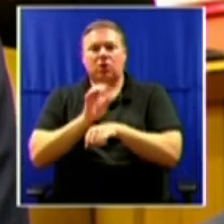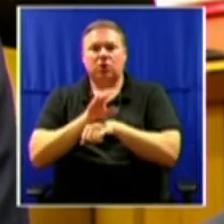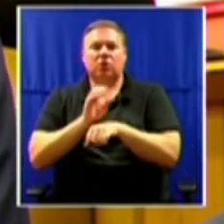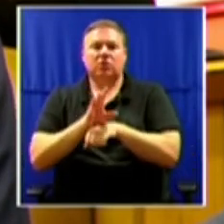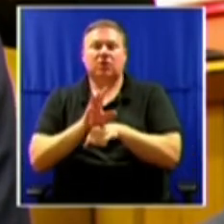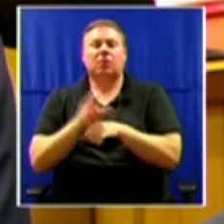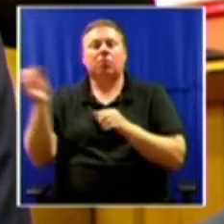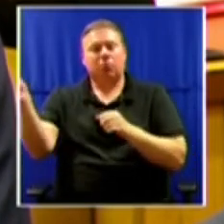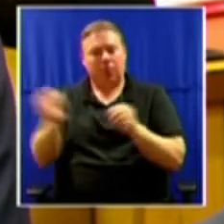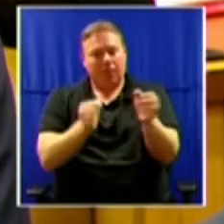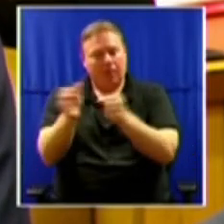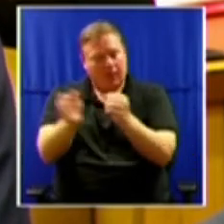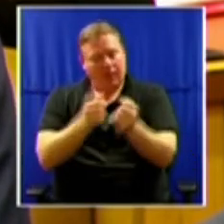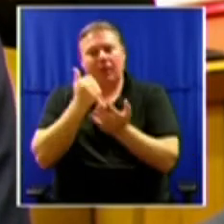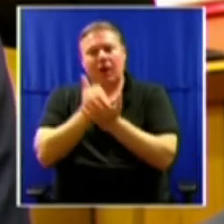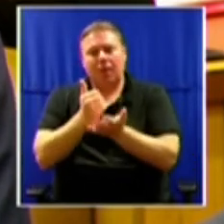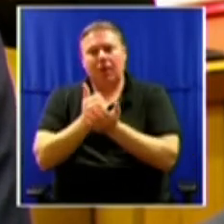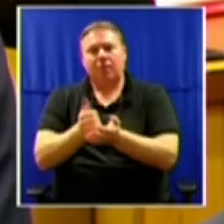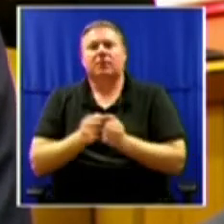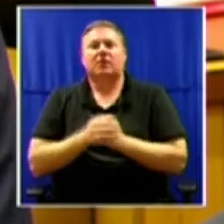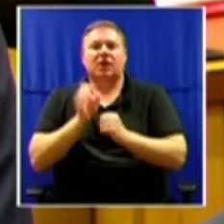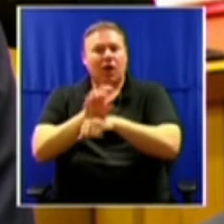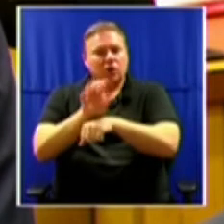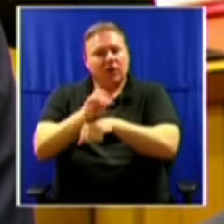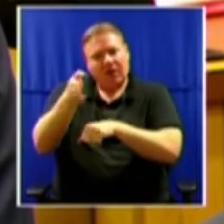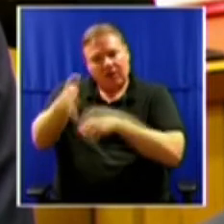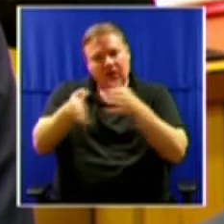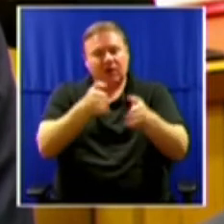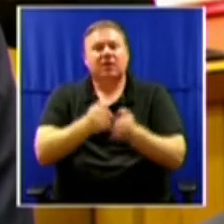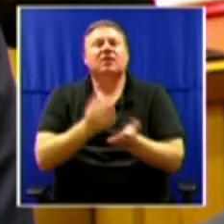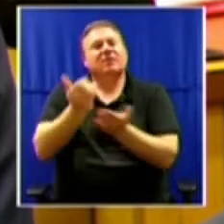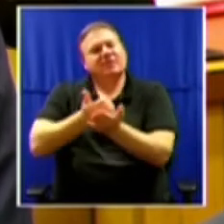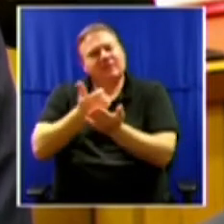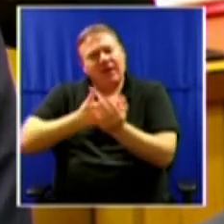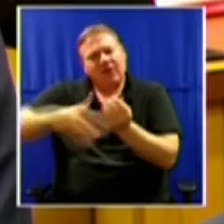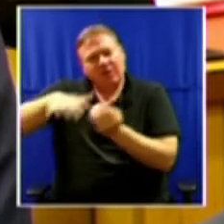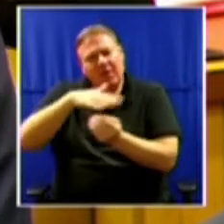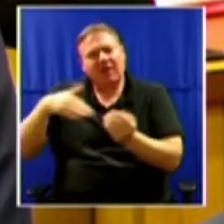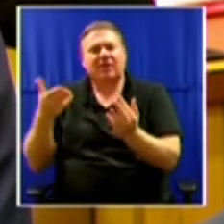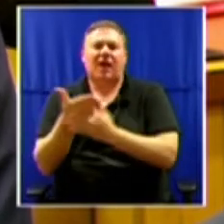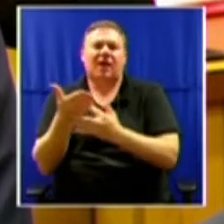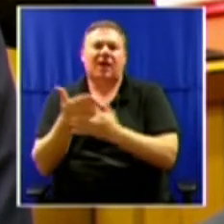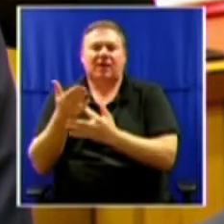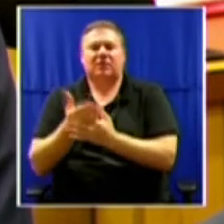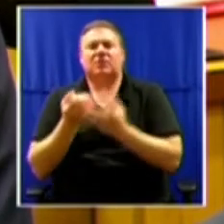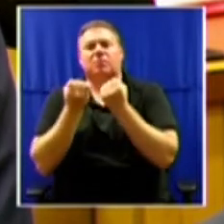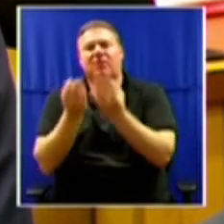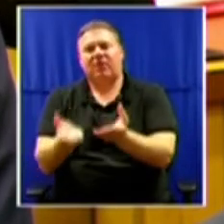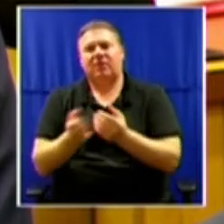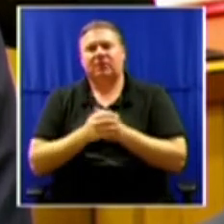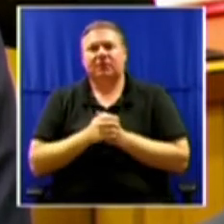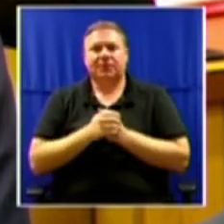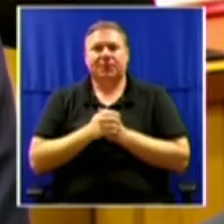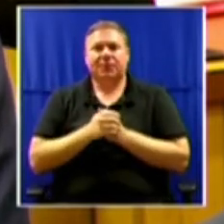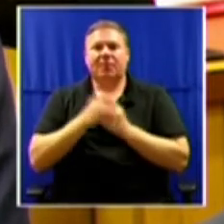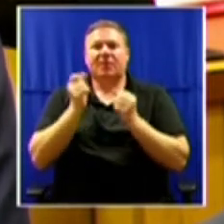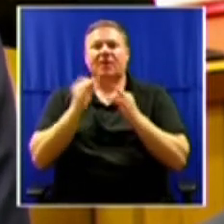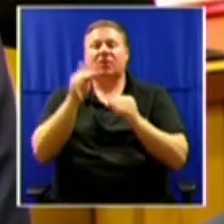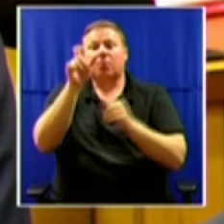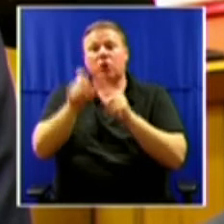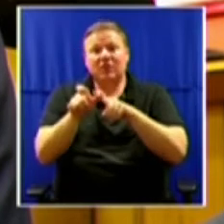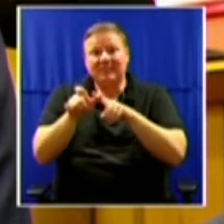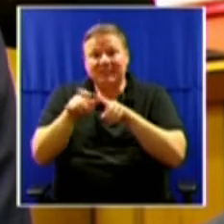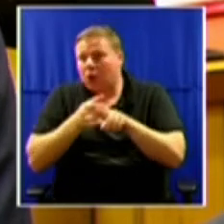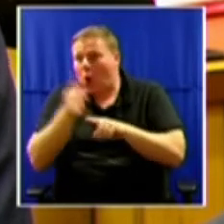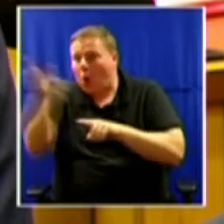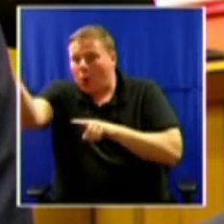location. Access to safe spaces, shelters is provided should the survivor not be able to return home